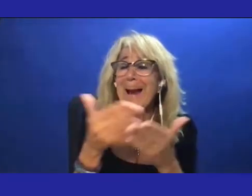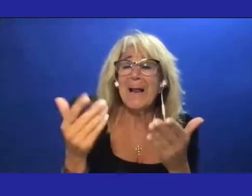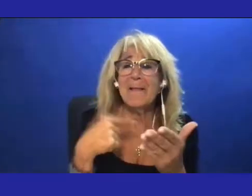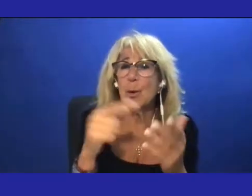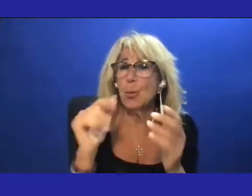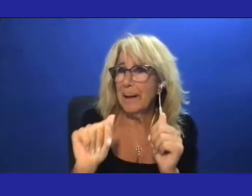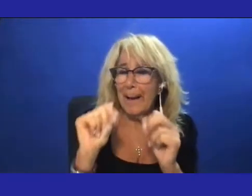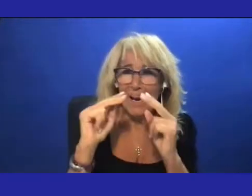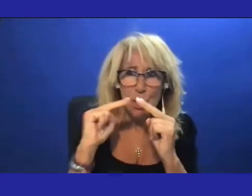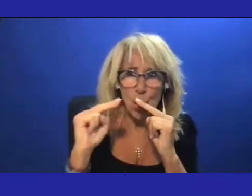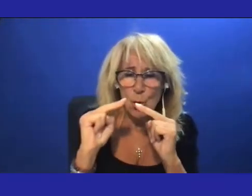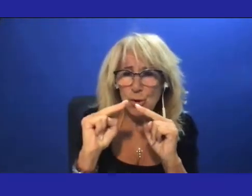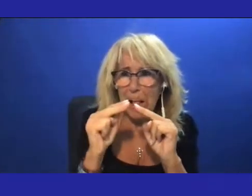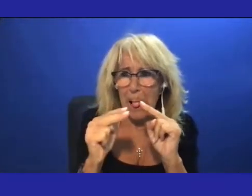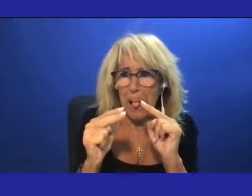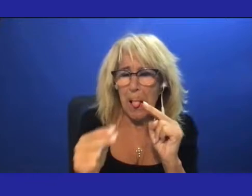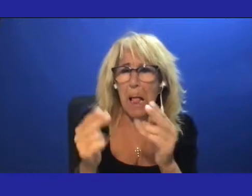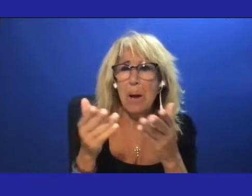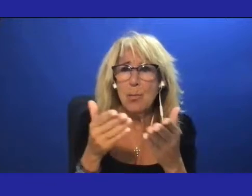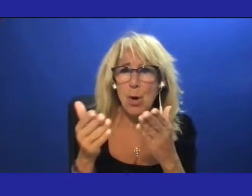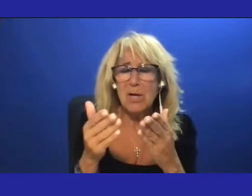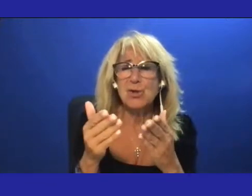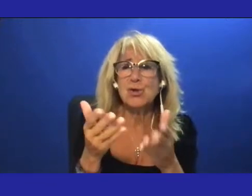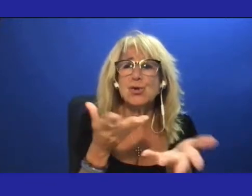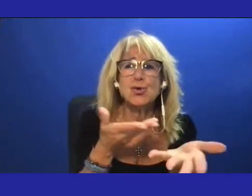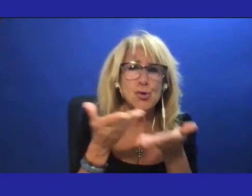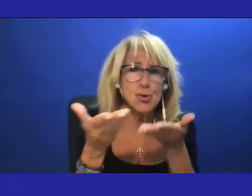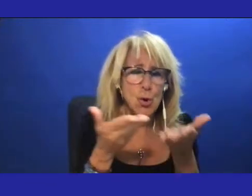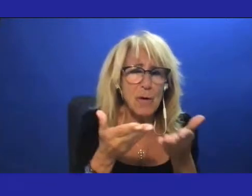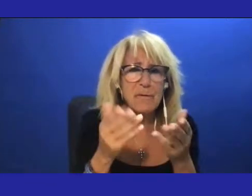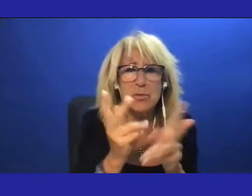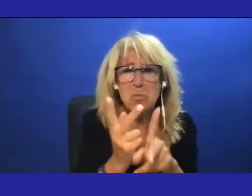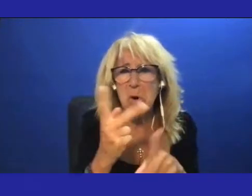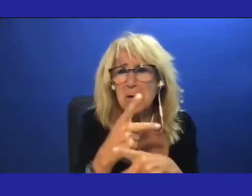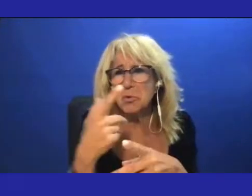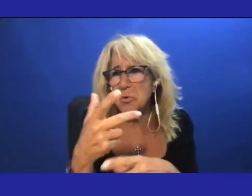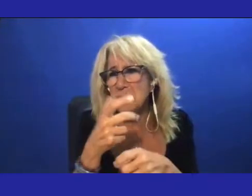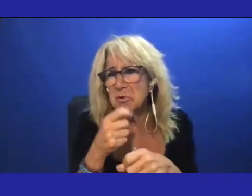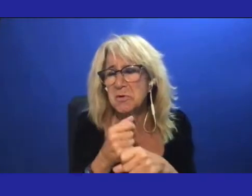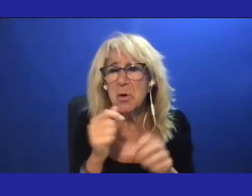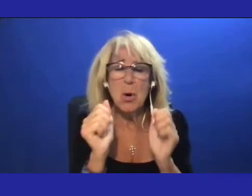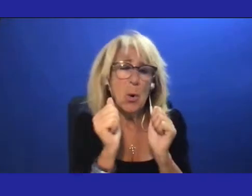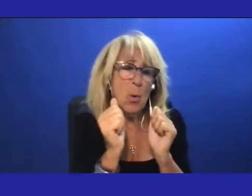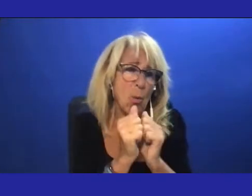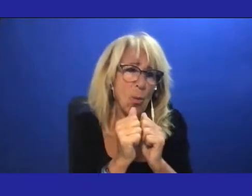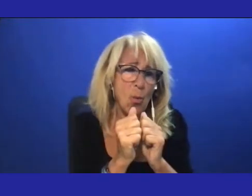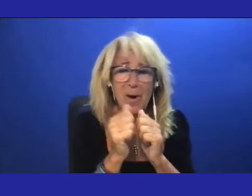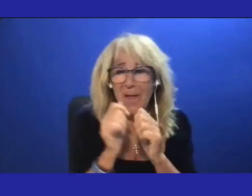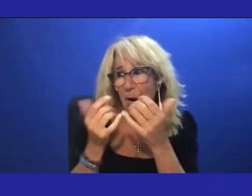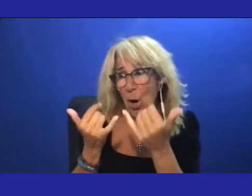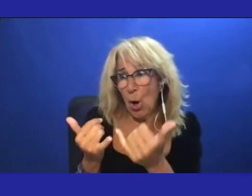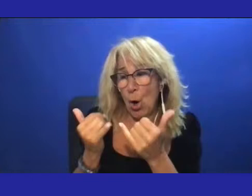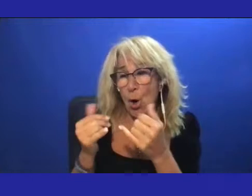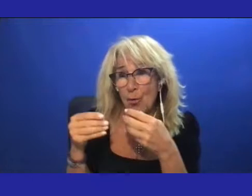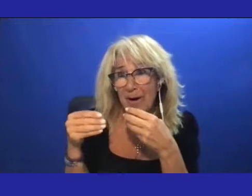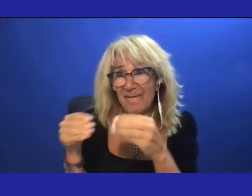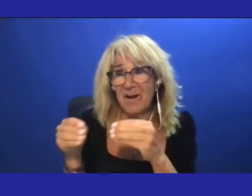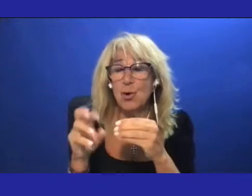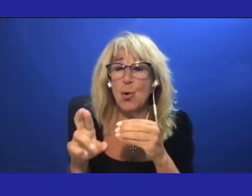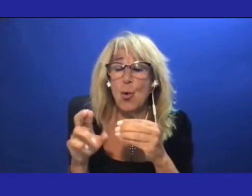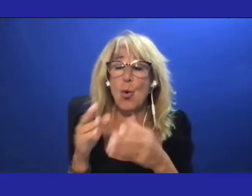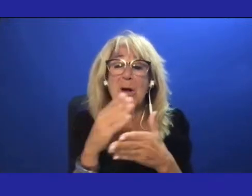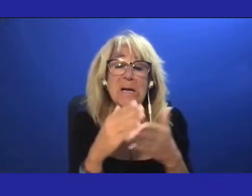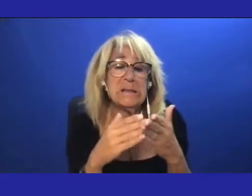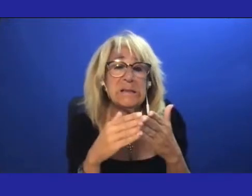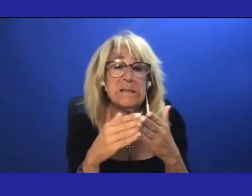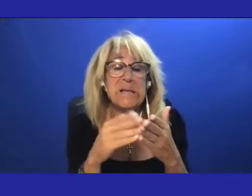down the prices of services and products that we're receiving with the existing vendor, or subcontract out to